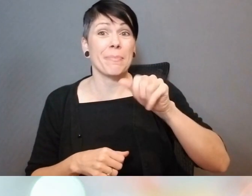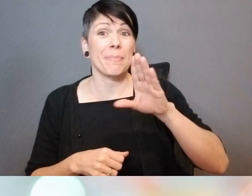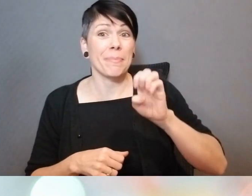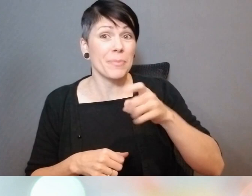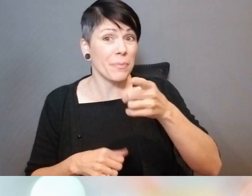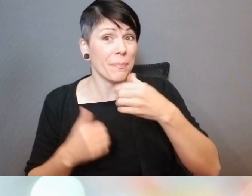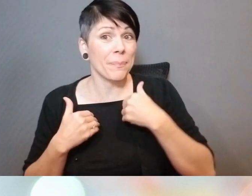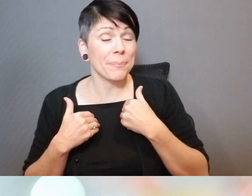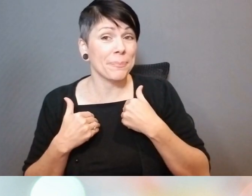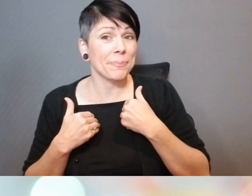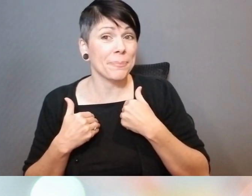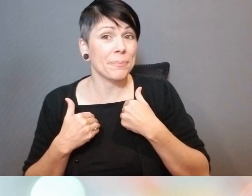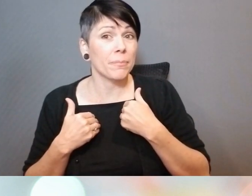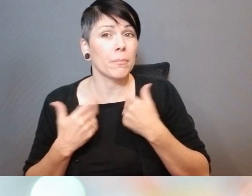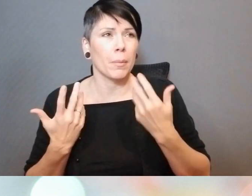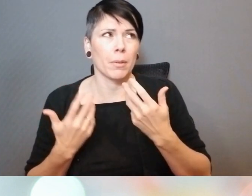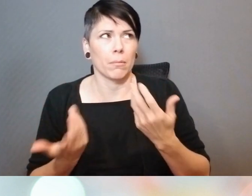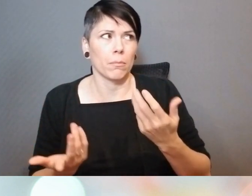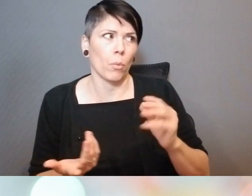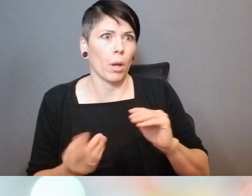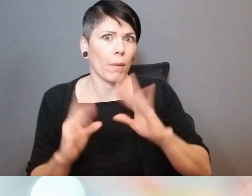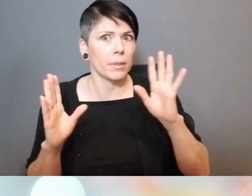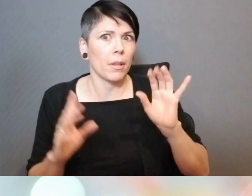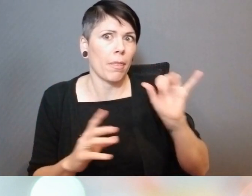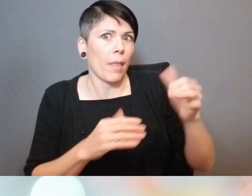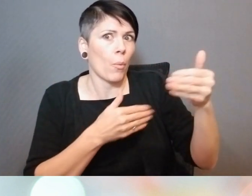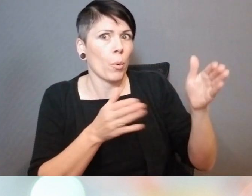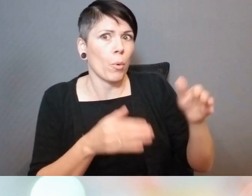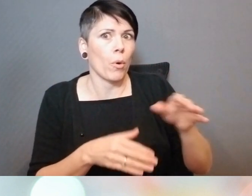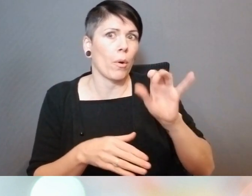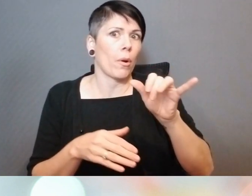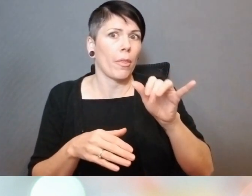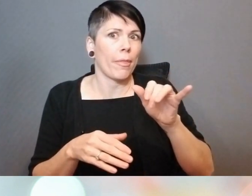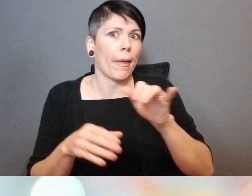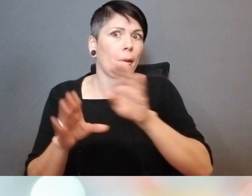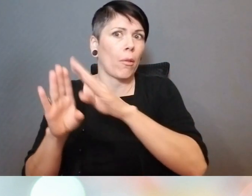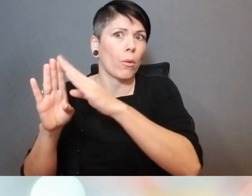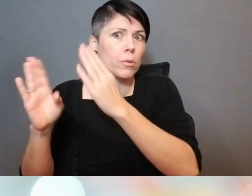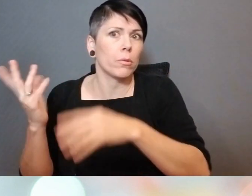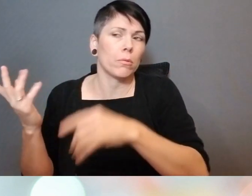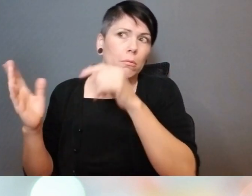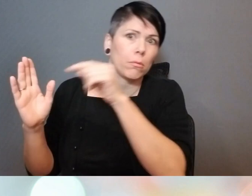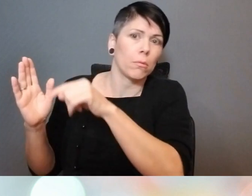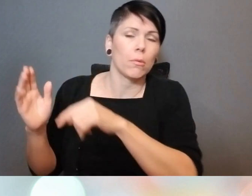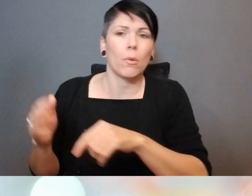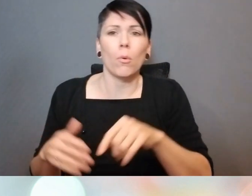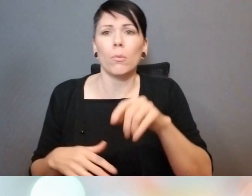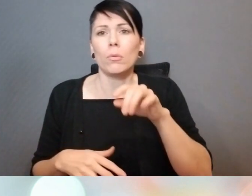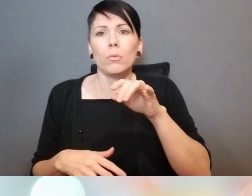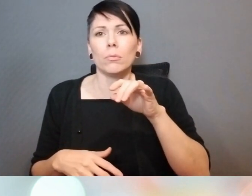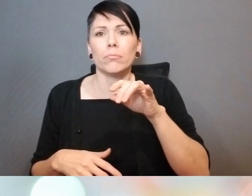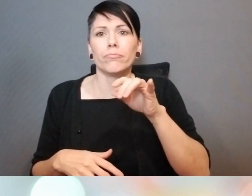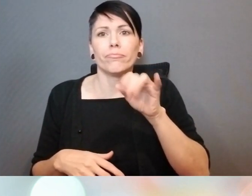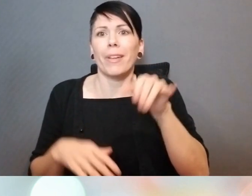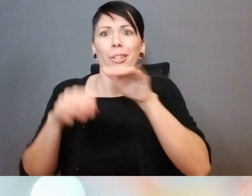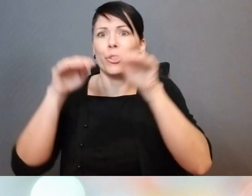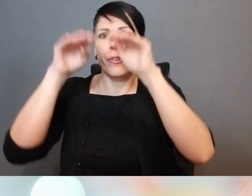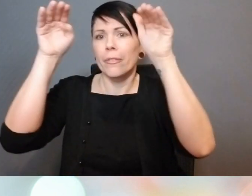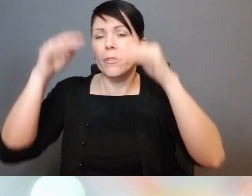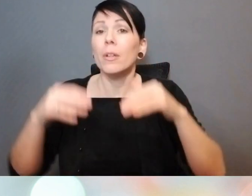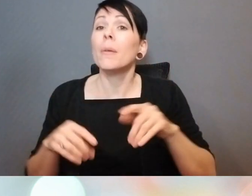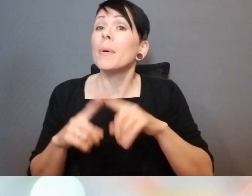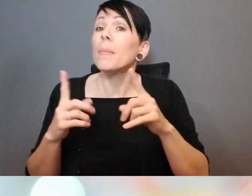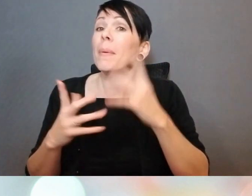but maybe there is some hidden real estate in your home. Maybe you could store dolls higher up on a longer shelf, or